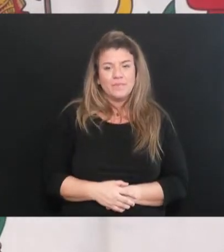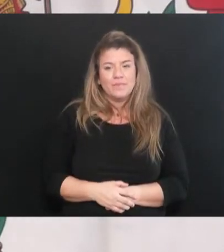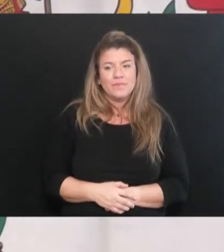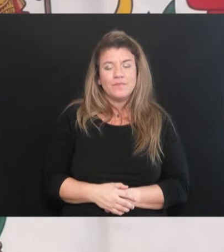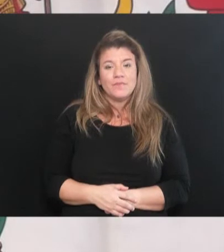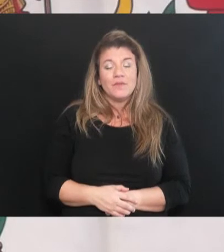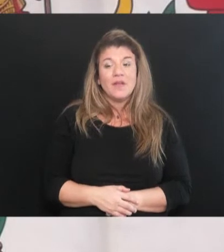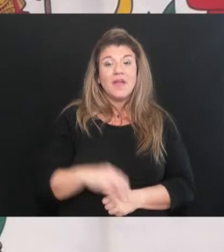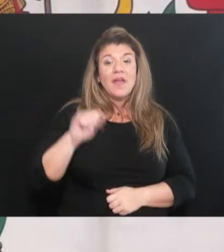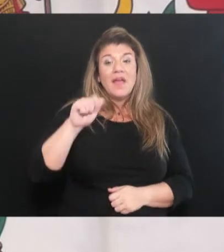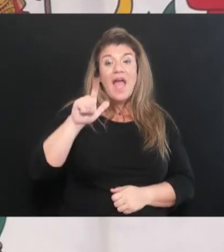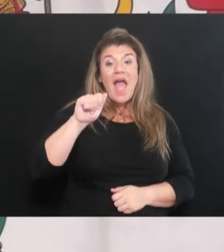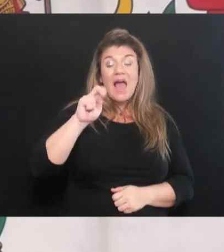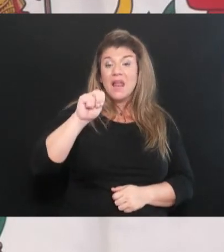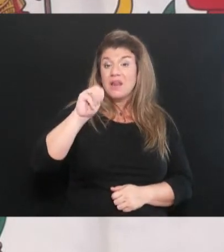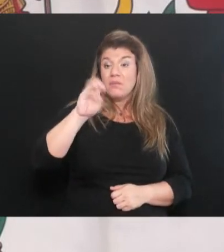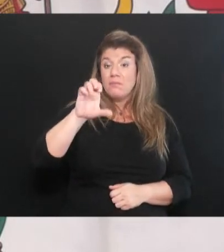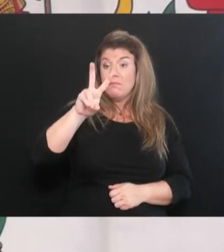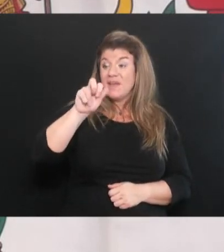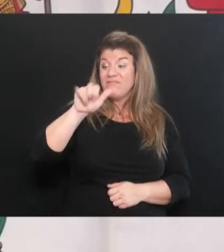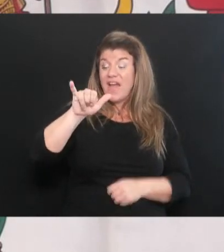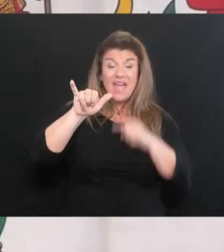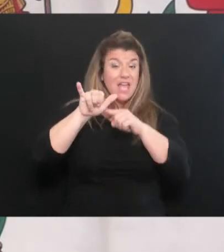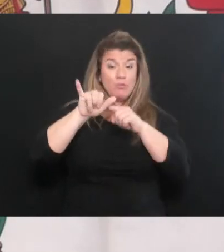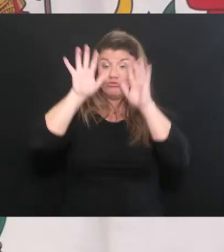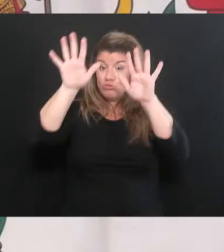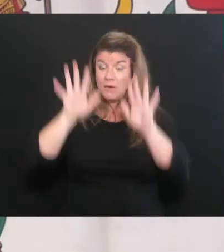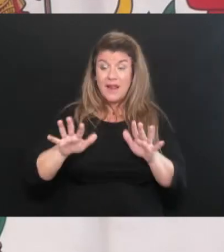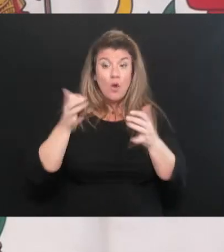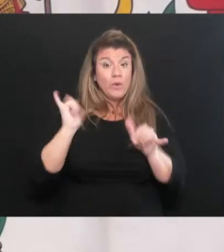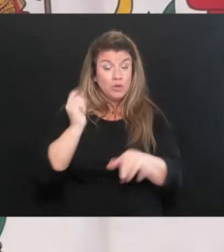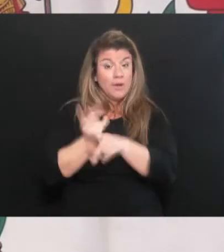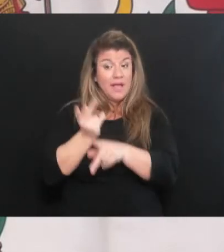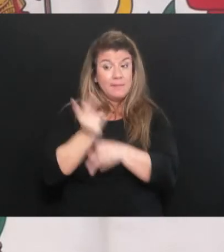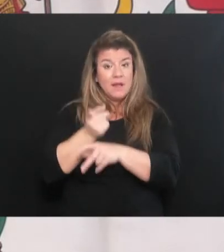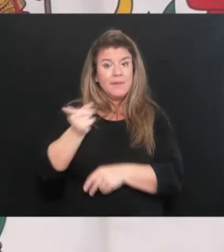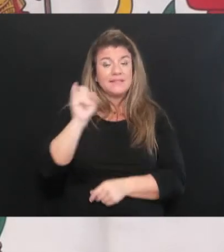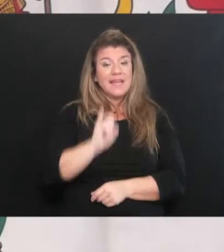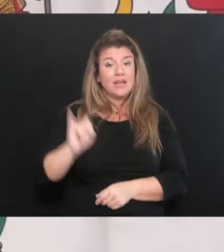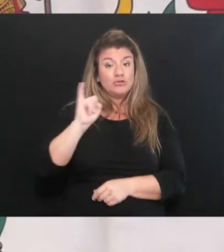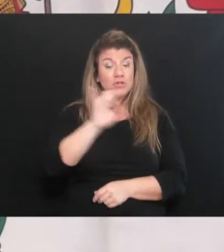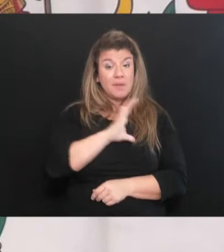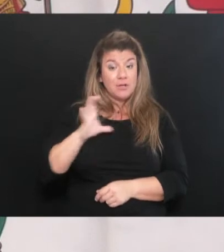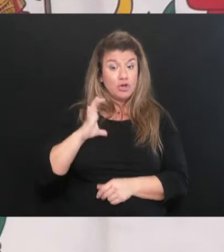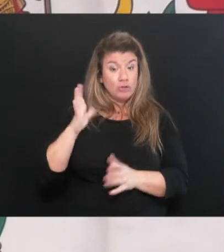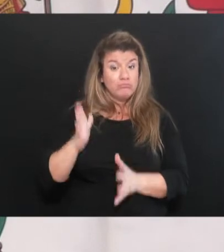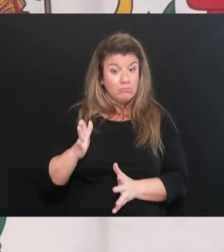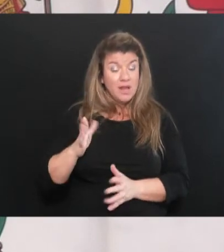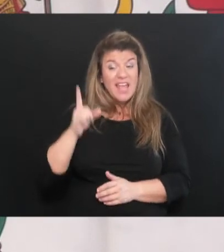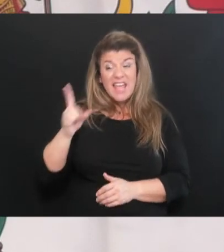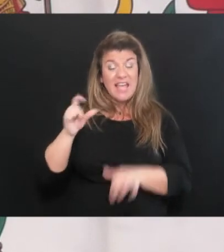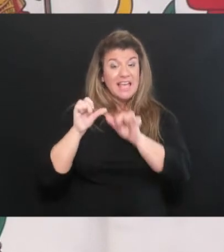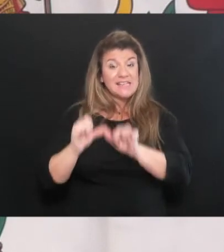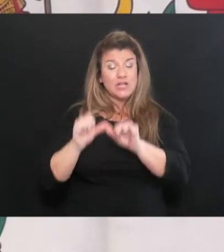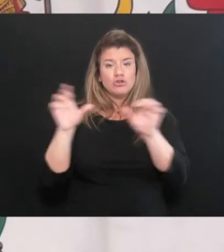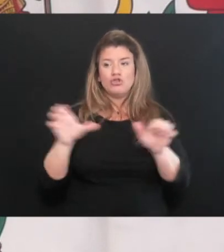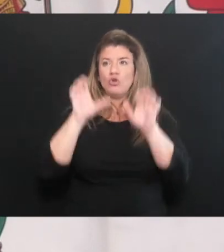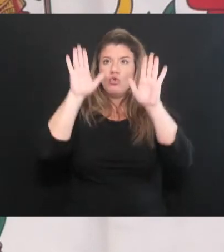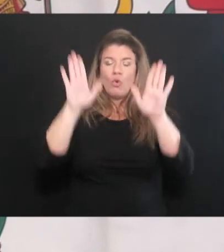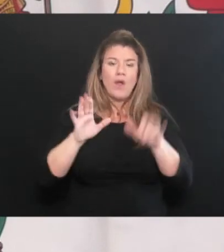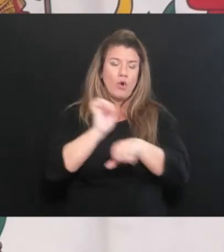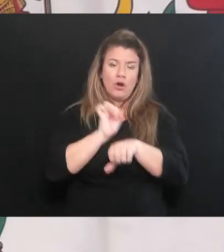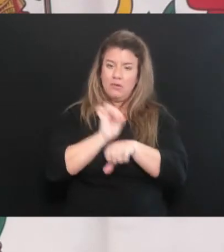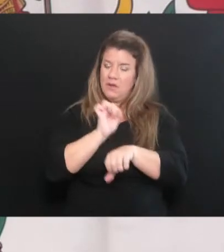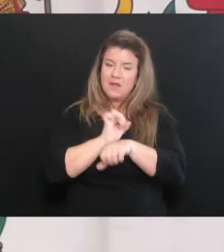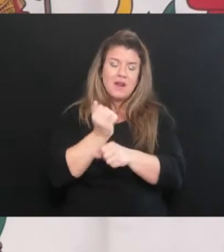Alan McVeigh was great and everything. We still retained Alan, you know, as our insurance commissioner. Alan continues to do fabulous work